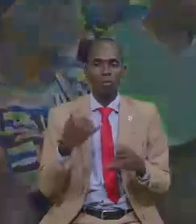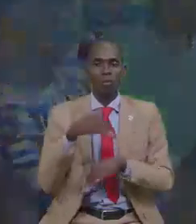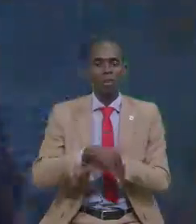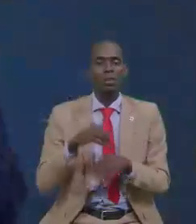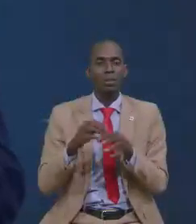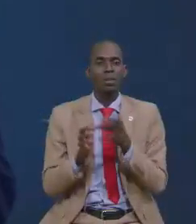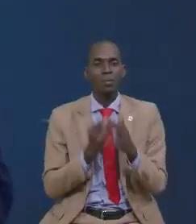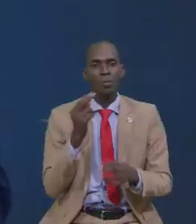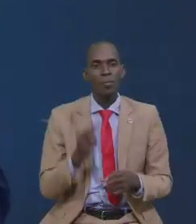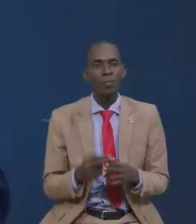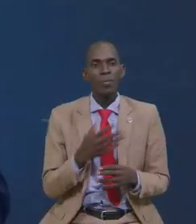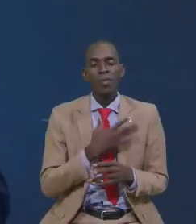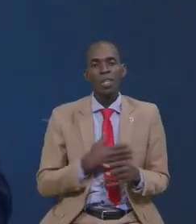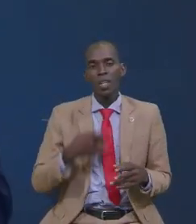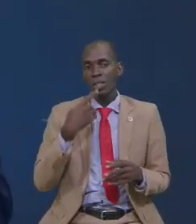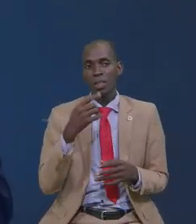says, as ye